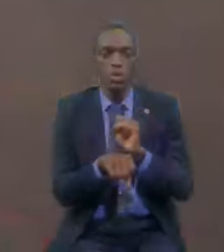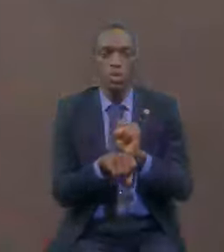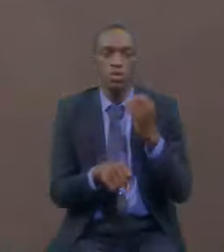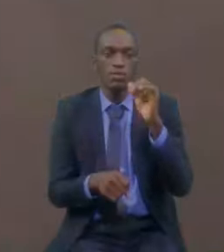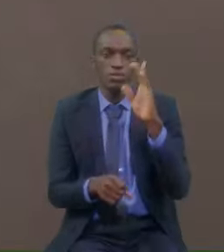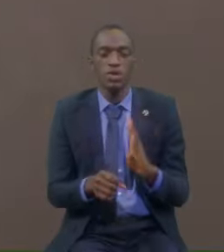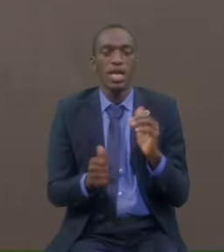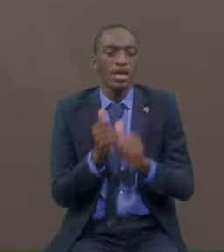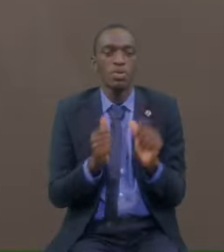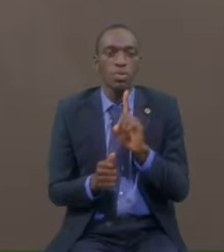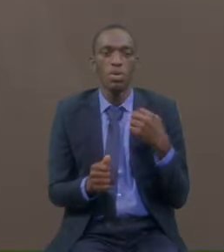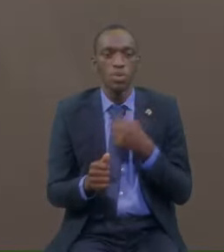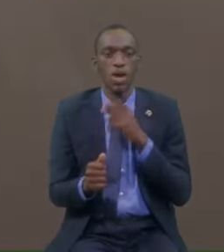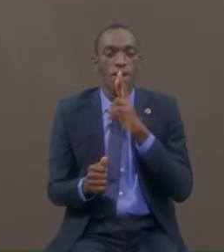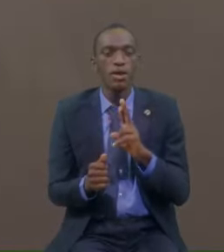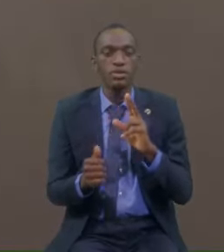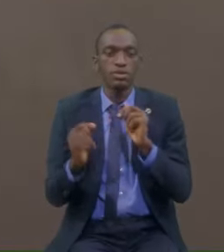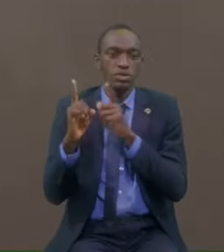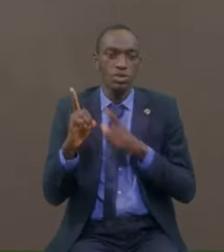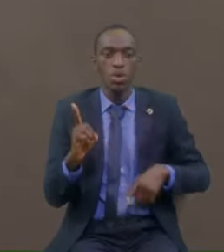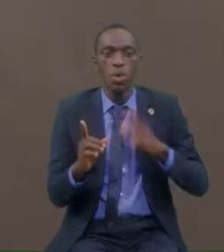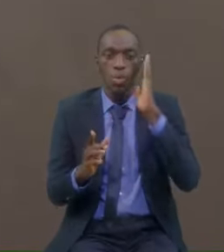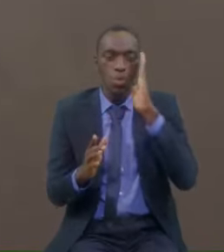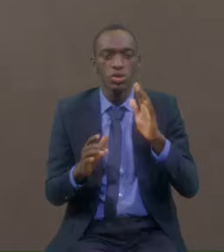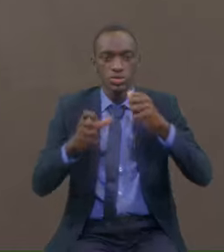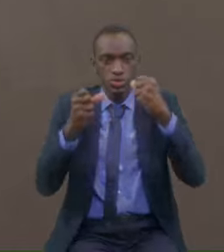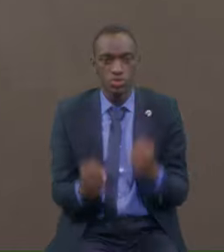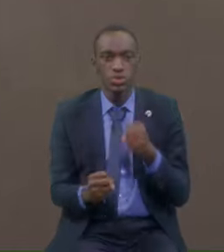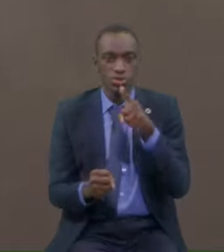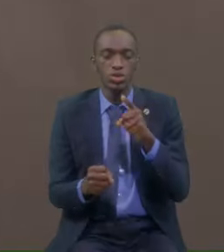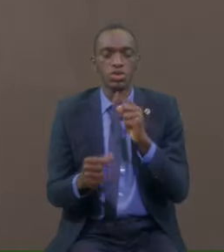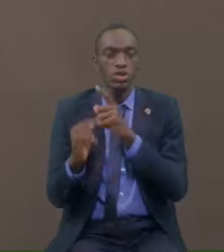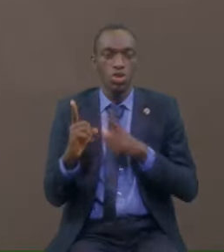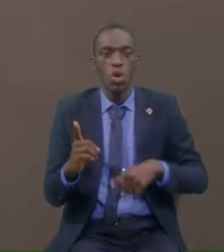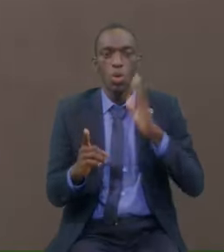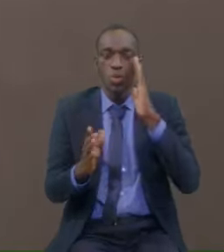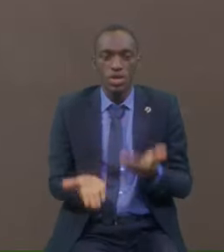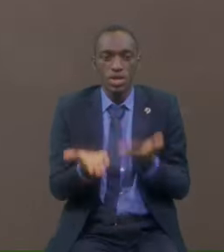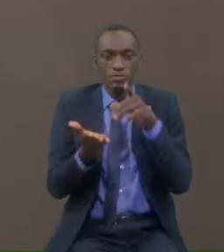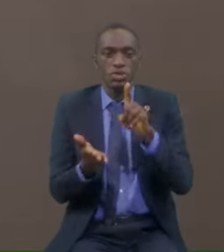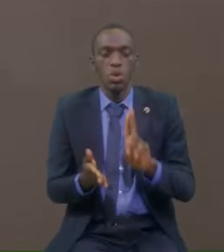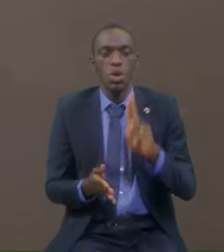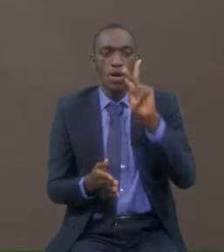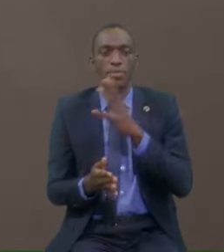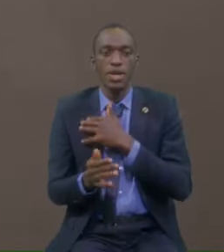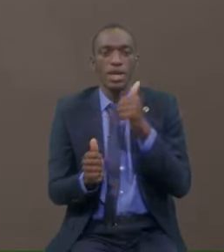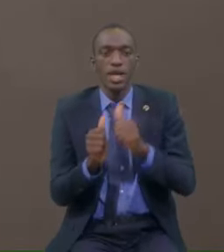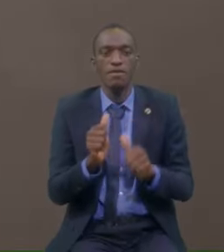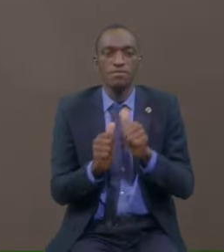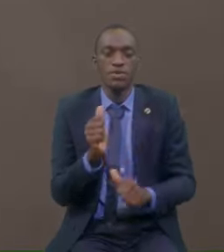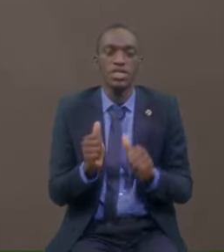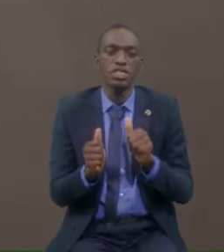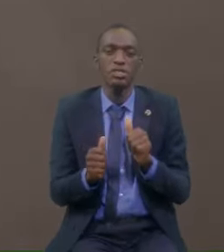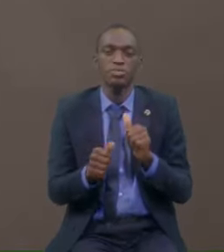you. Amen. The Lord will lift you up. And any effect of the fainting of the